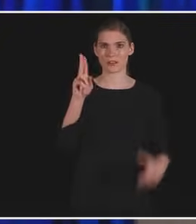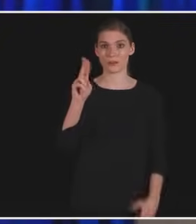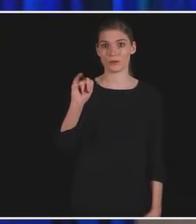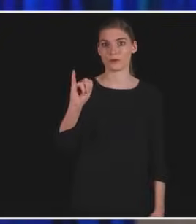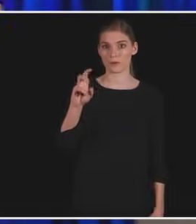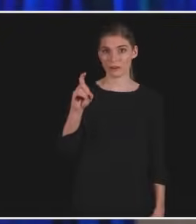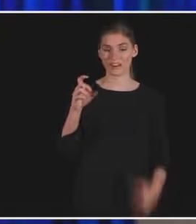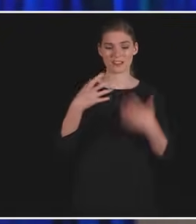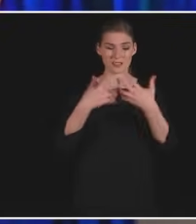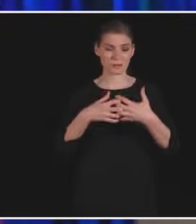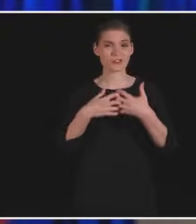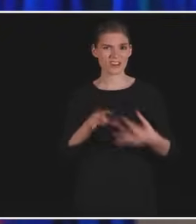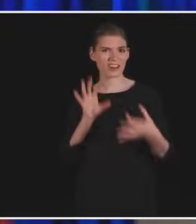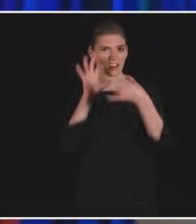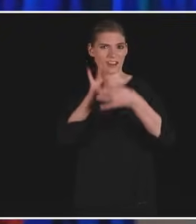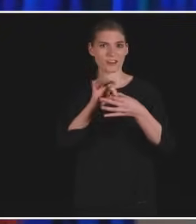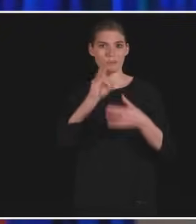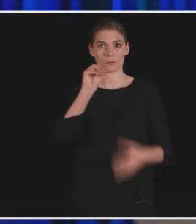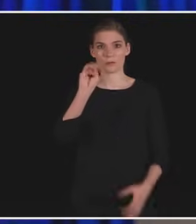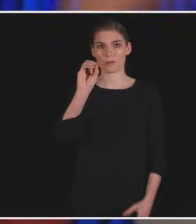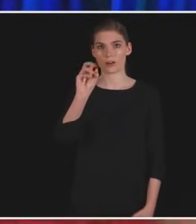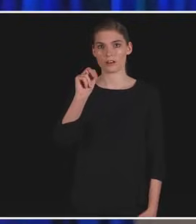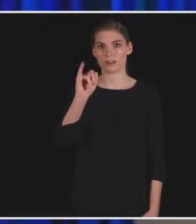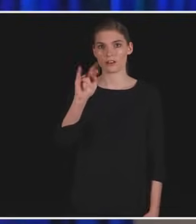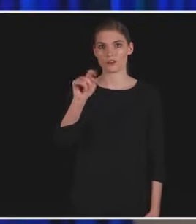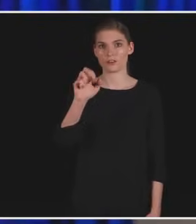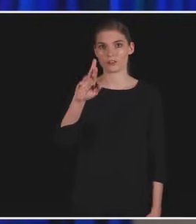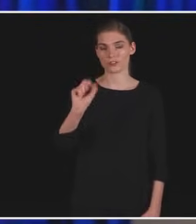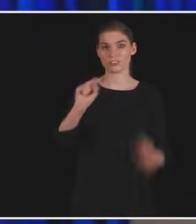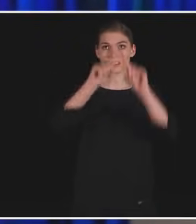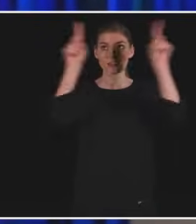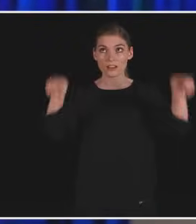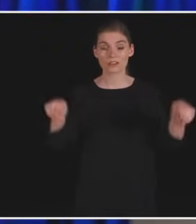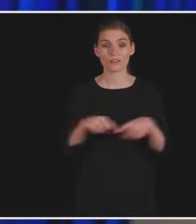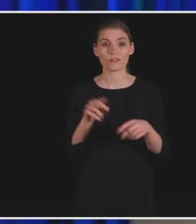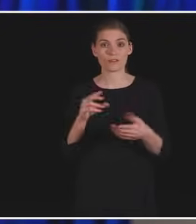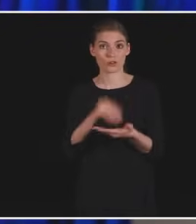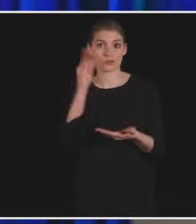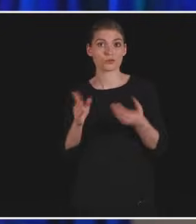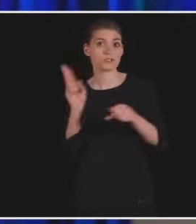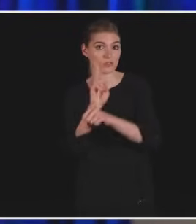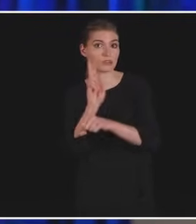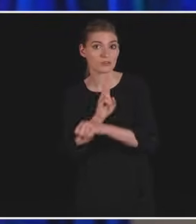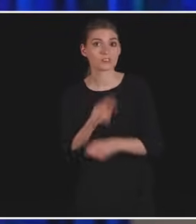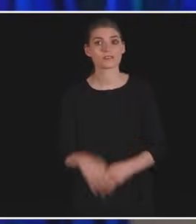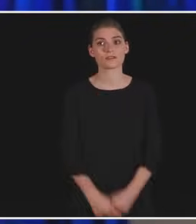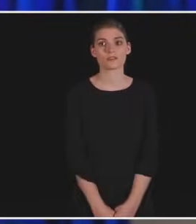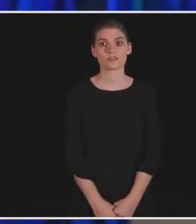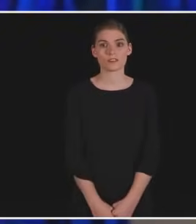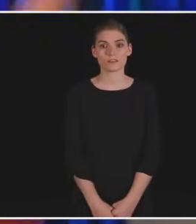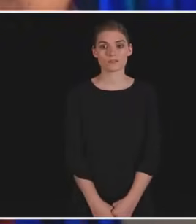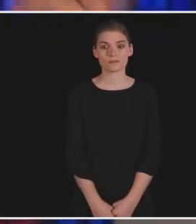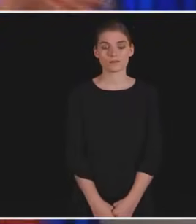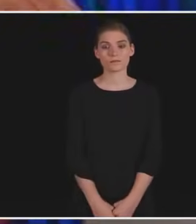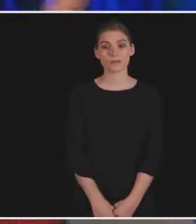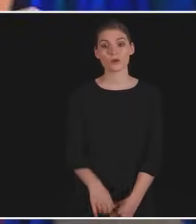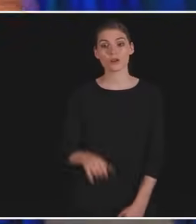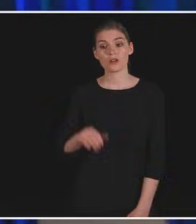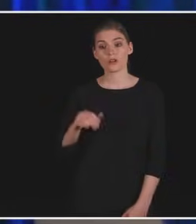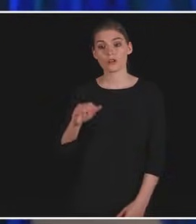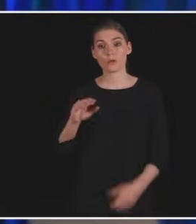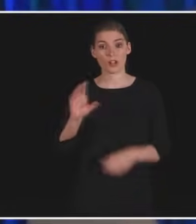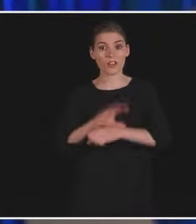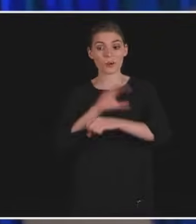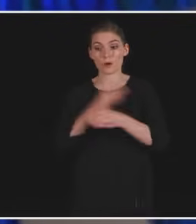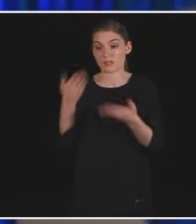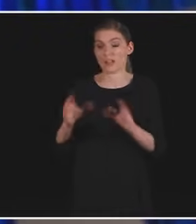just a large, bulky Unix server hooked up to a couple of monitors here and there for students to use. During the 1 month that